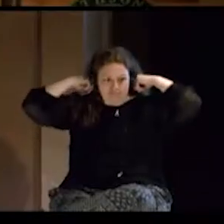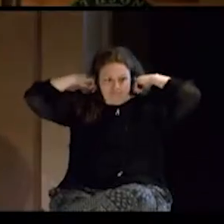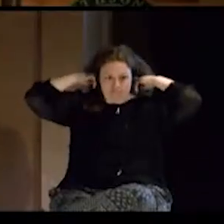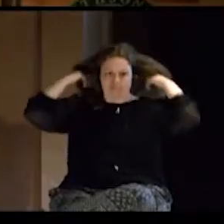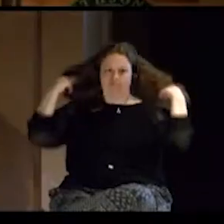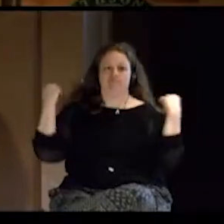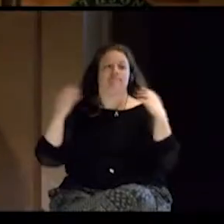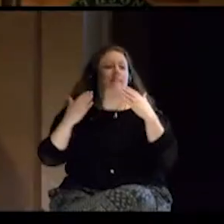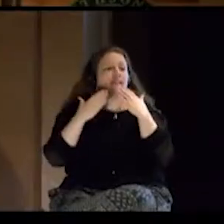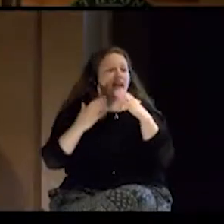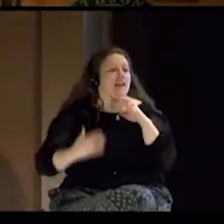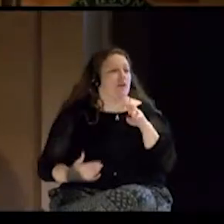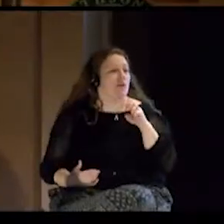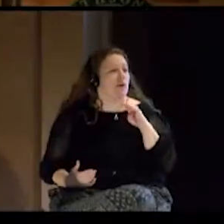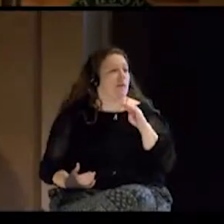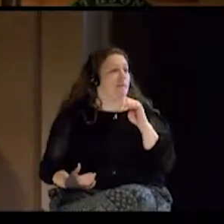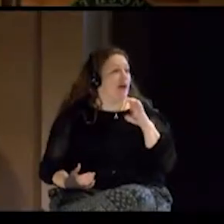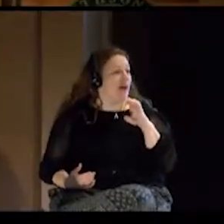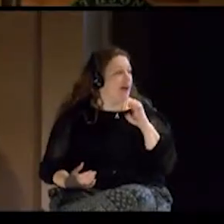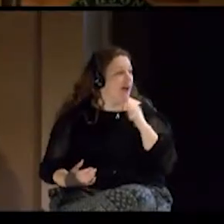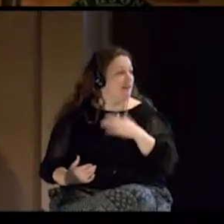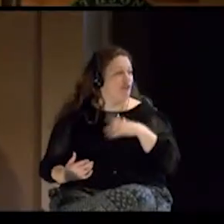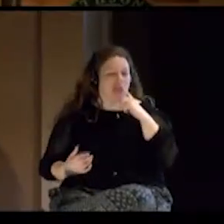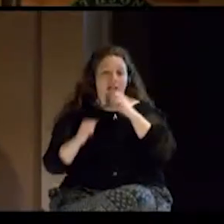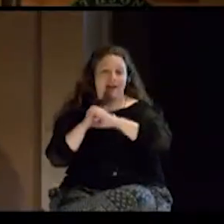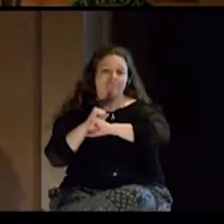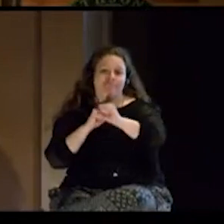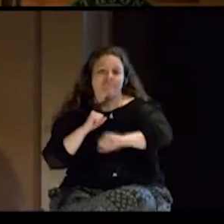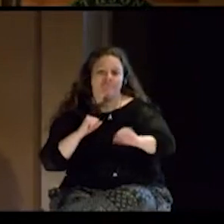Thank you, Rebecca, for that overly long introduction.